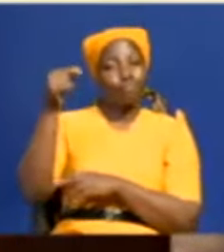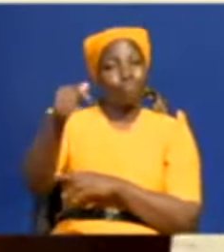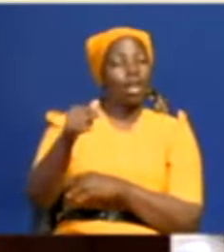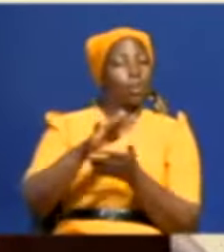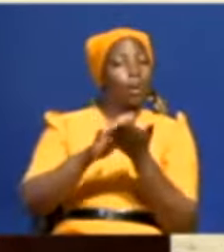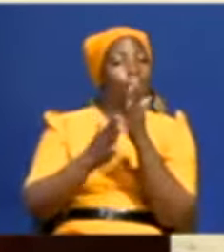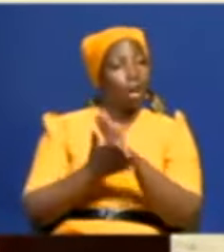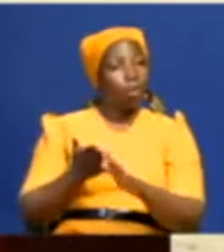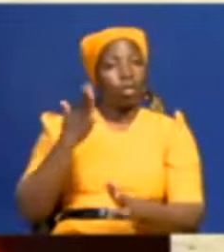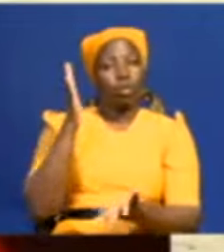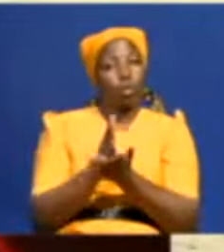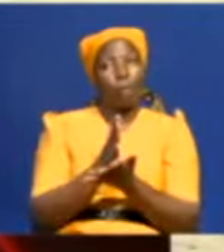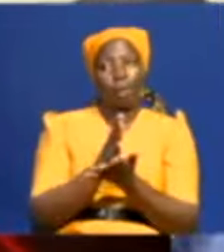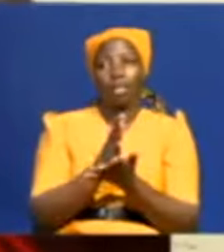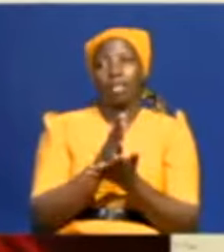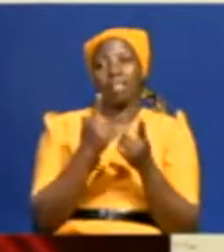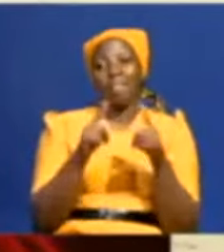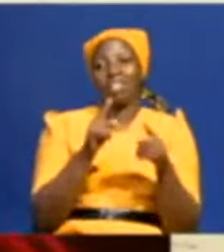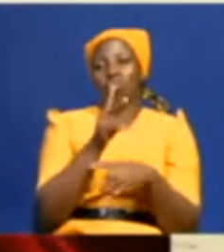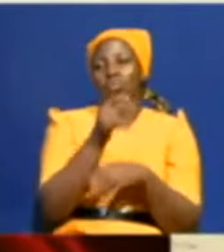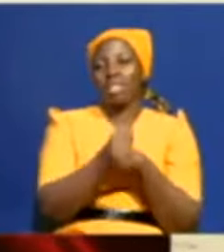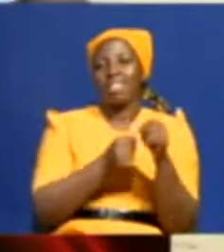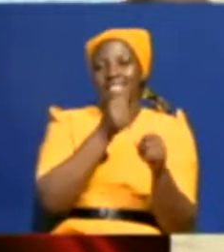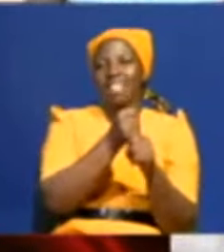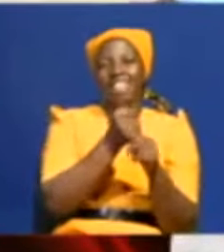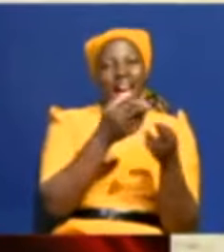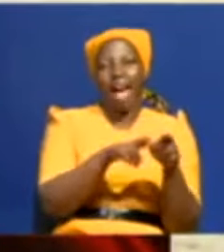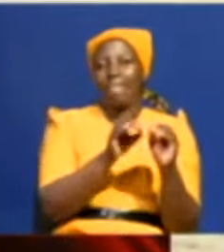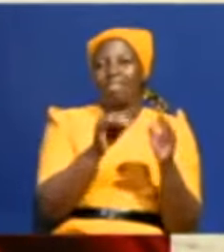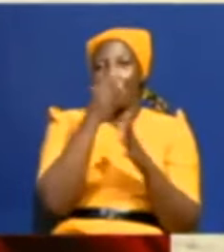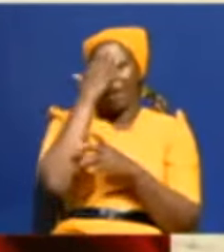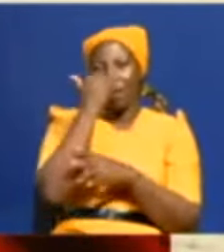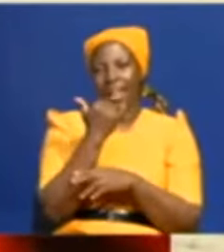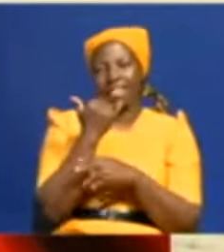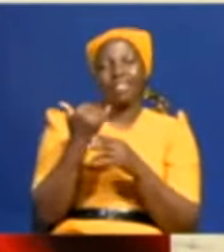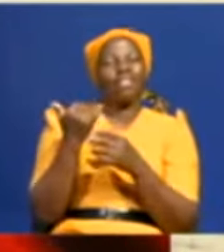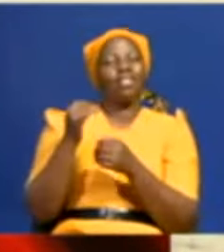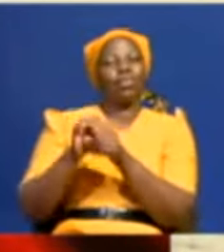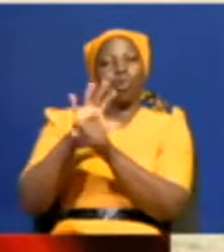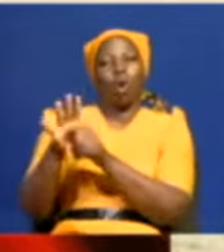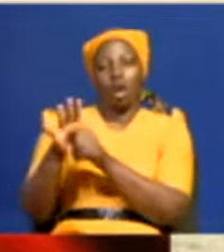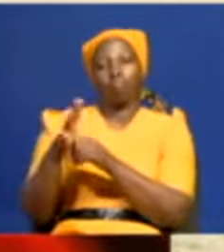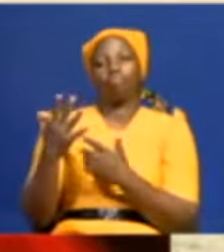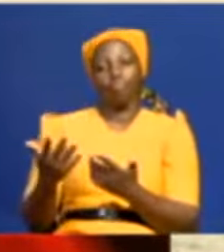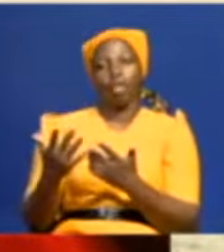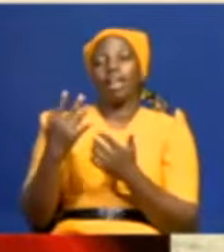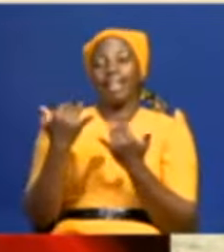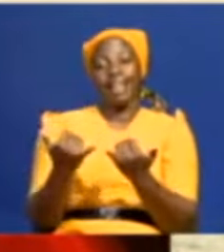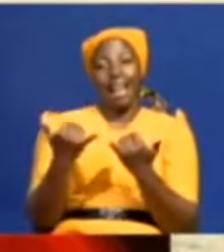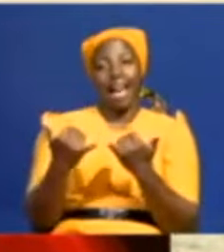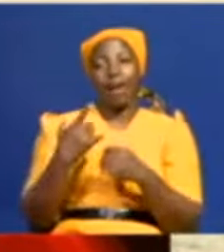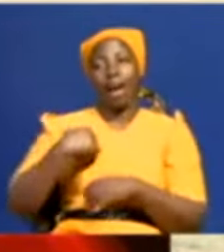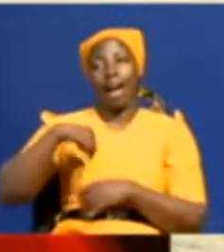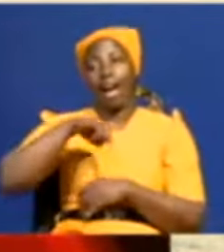without stopping, save for the 2 years we stopped because of COVID-19. Presently, we are at Ngothi